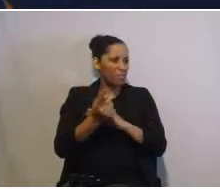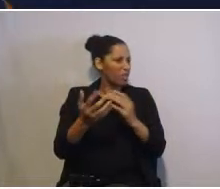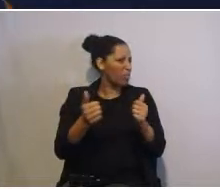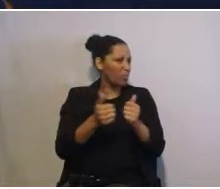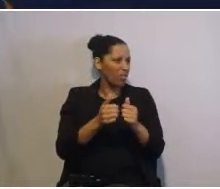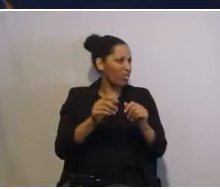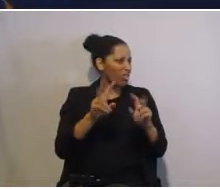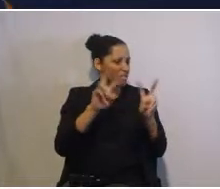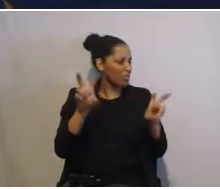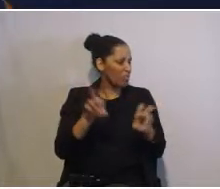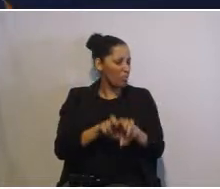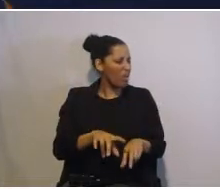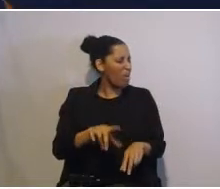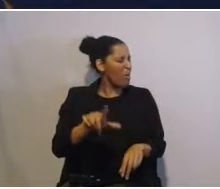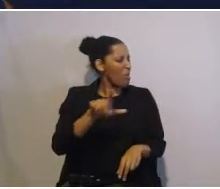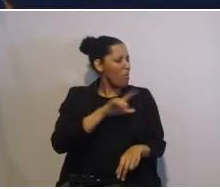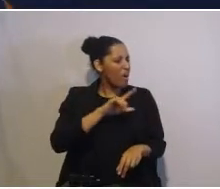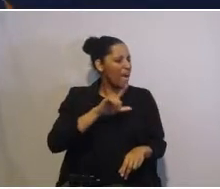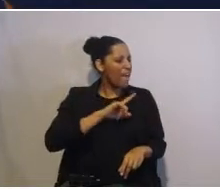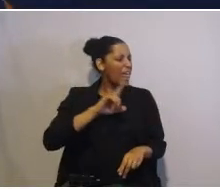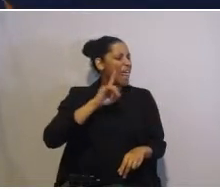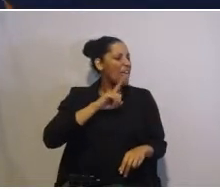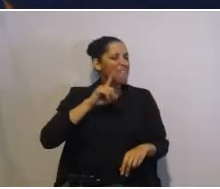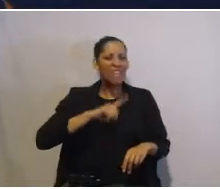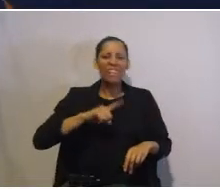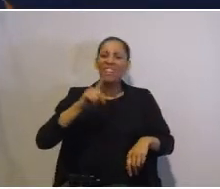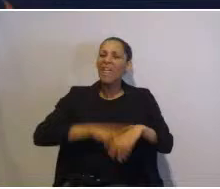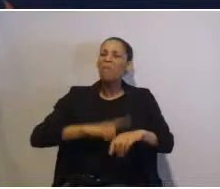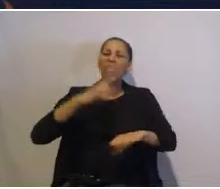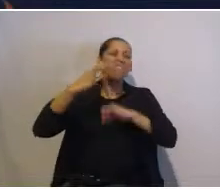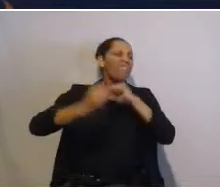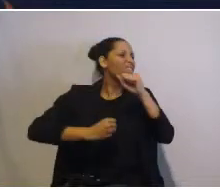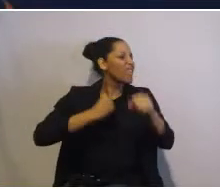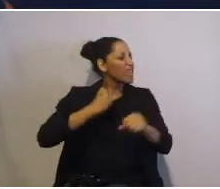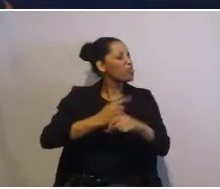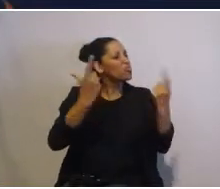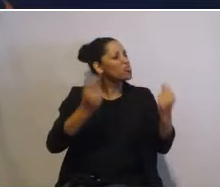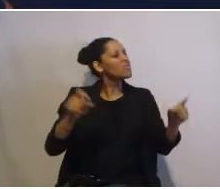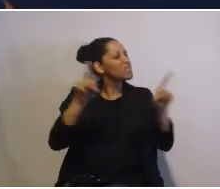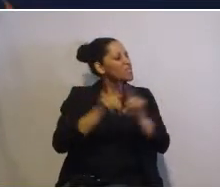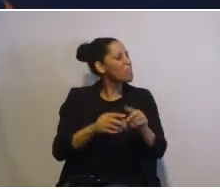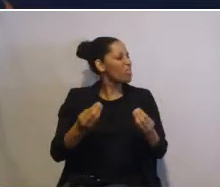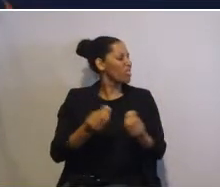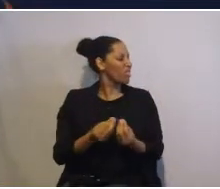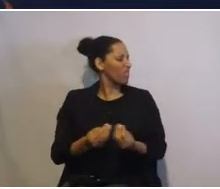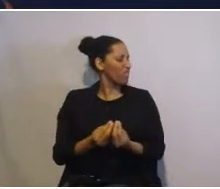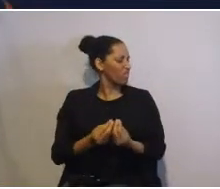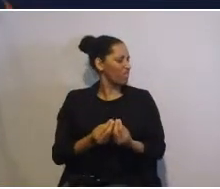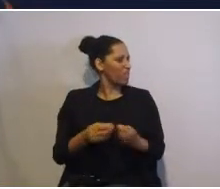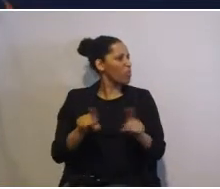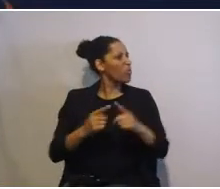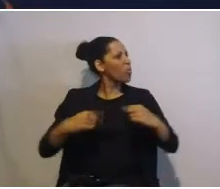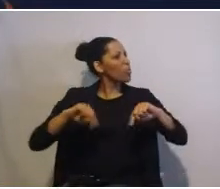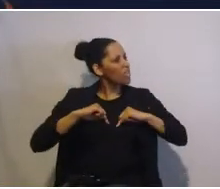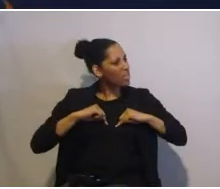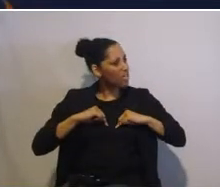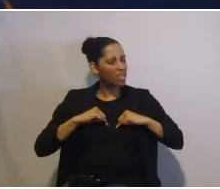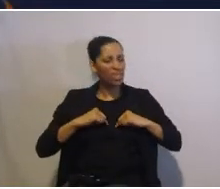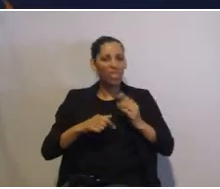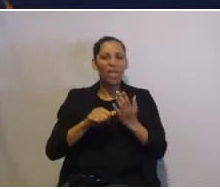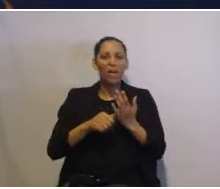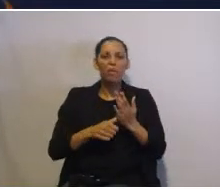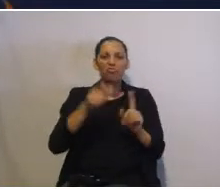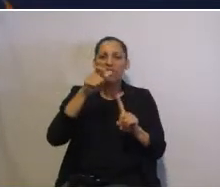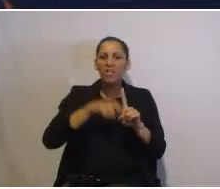ESCOM. Why every time, every year they are doing the same thing? And we as pensioners, we don't